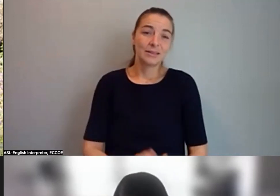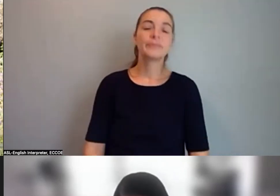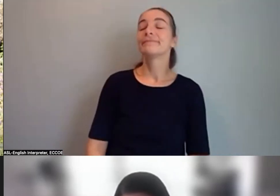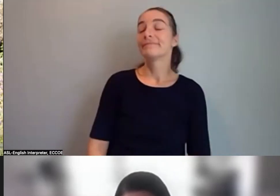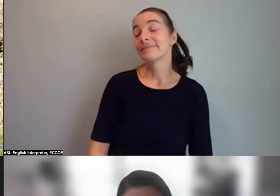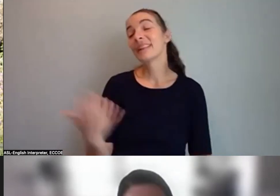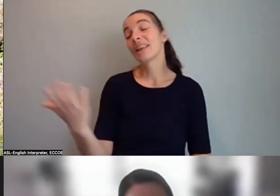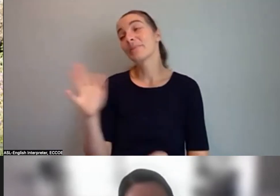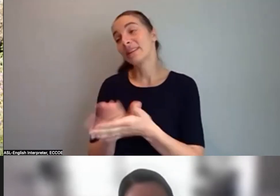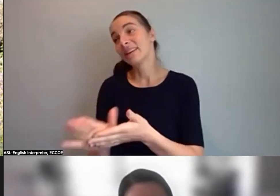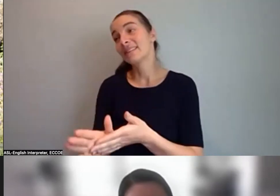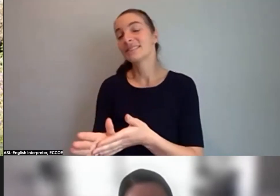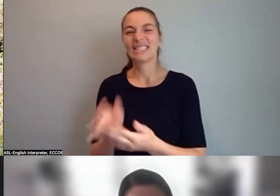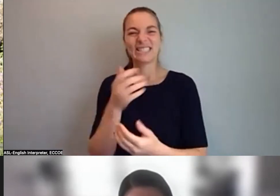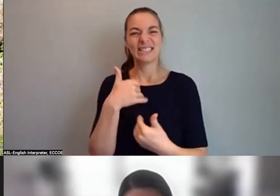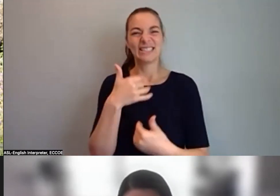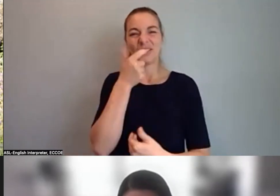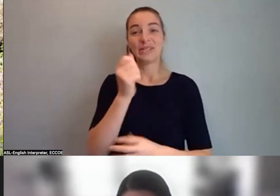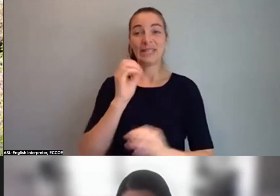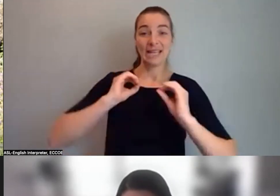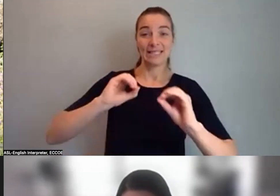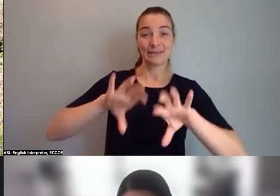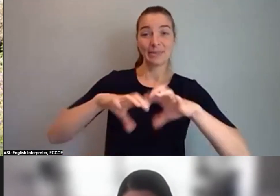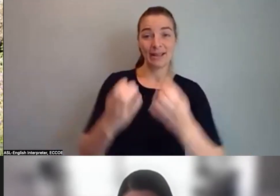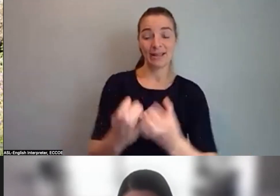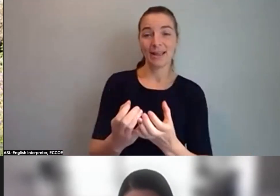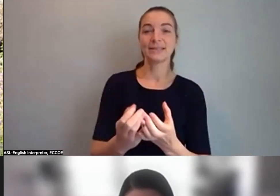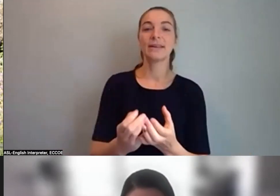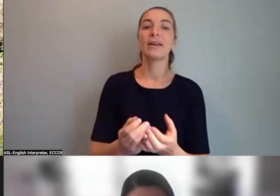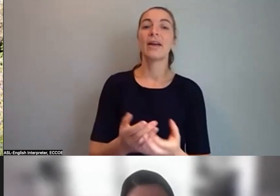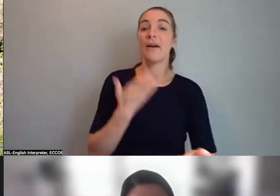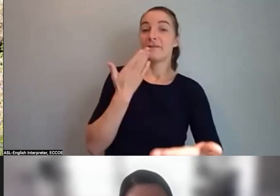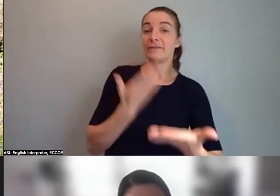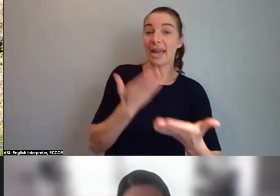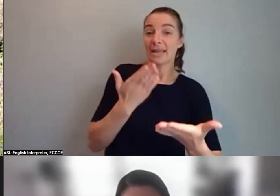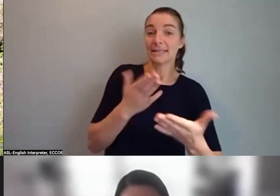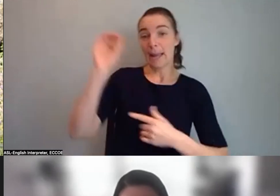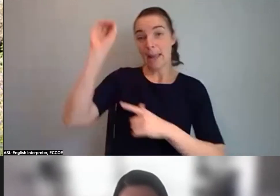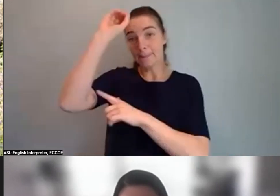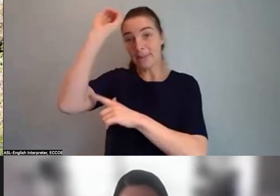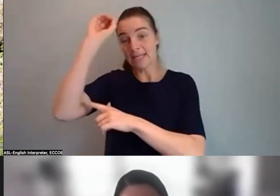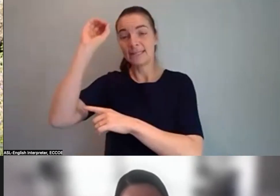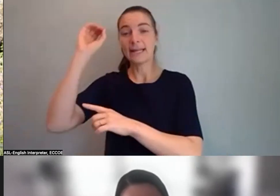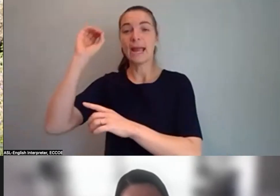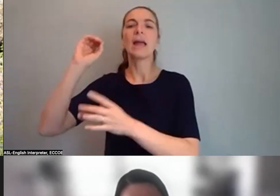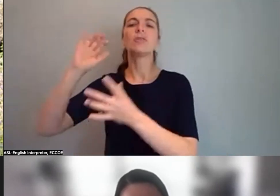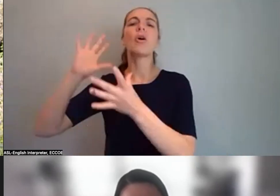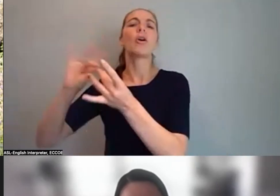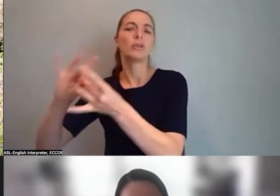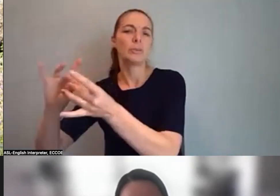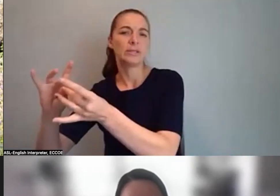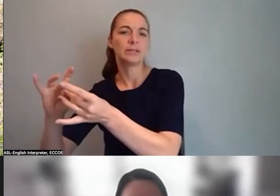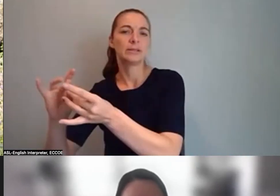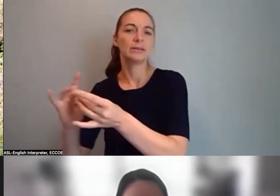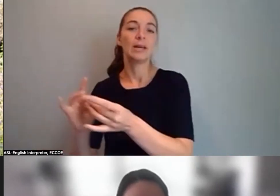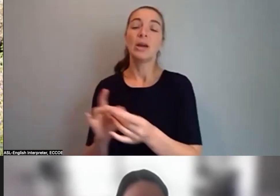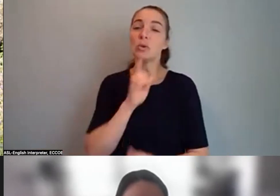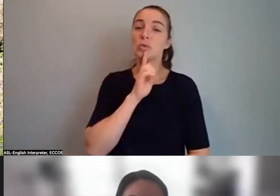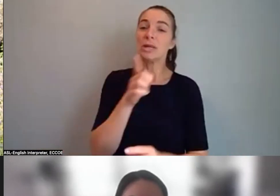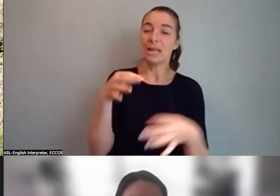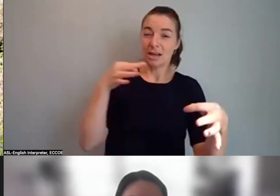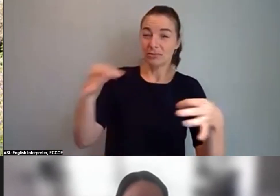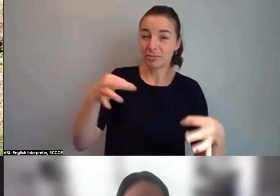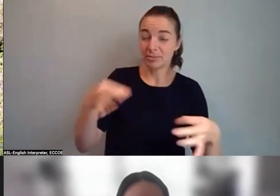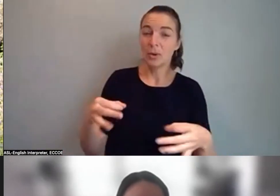about facts, opinions, and arguments. And most of the time I spend focusing on that, learning the difference between opinions and arguments.